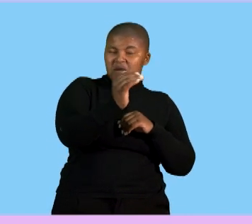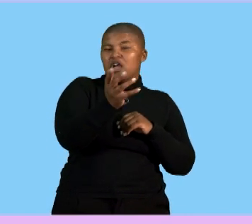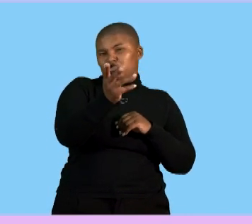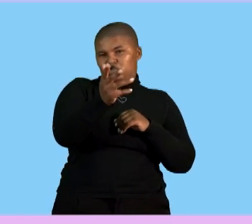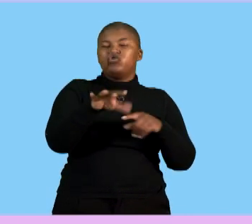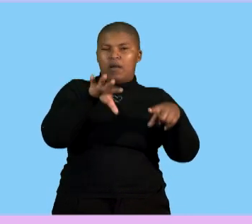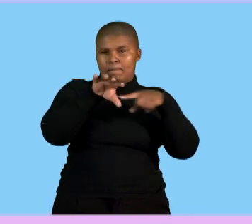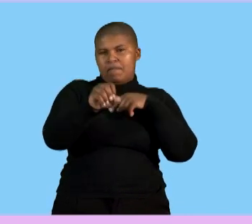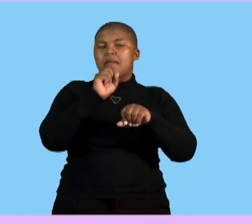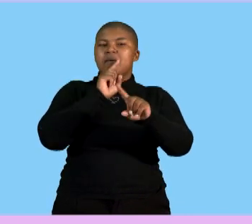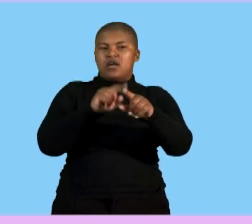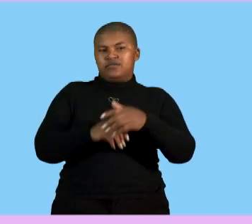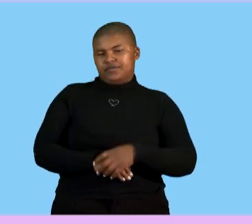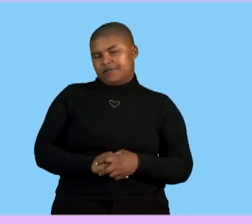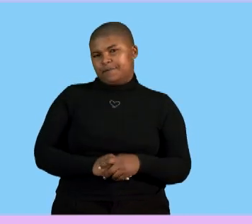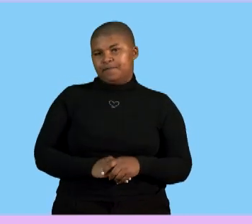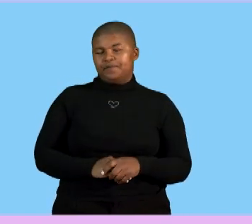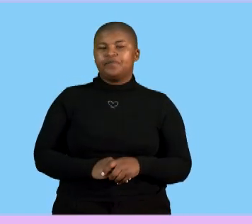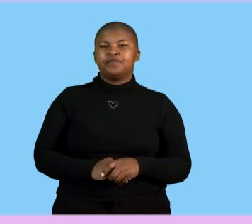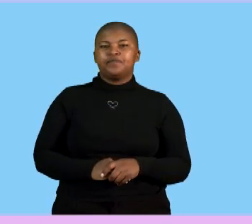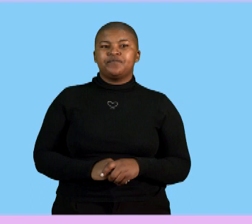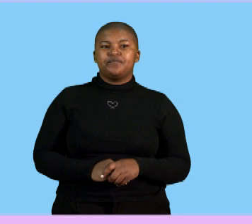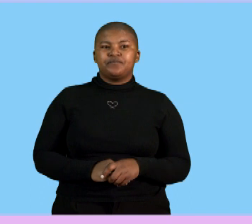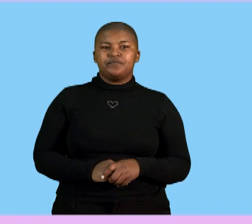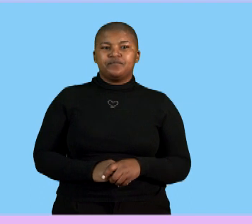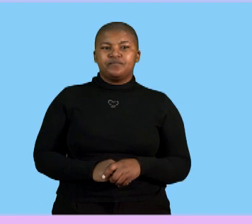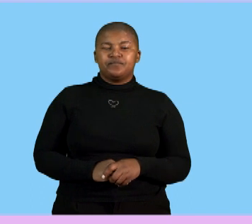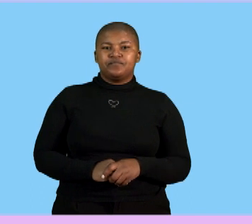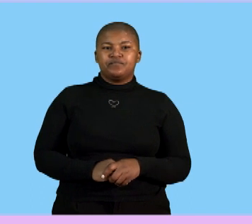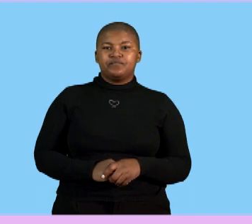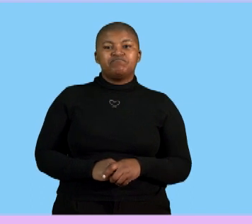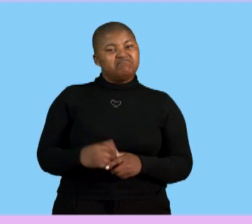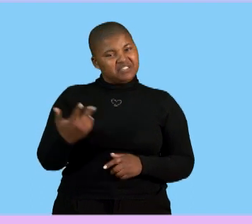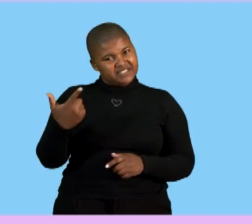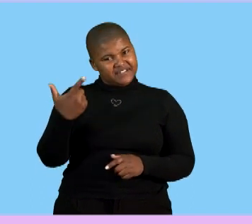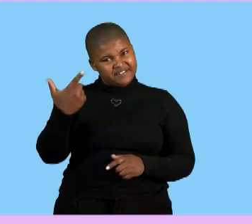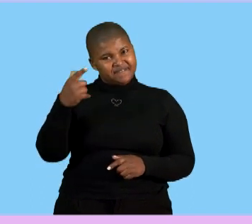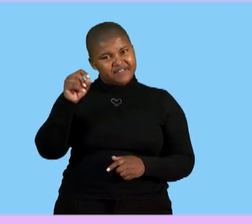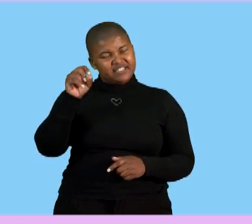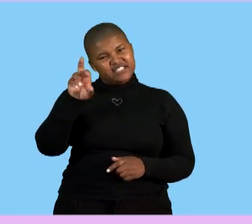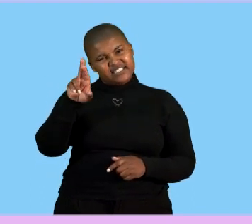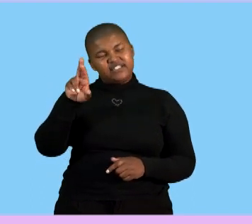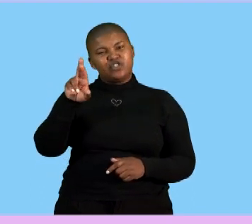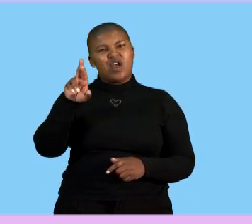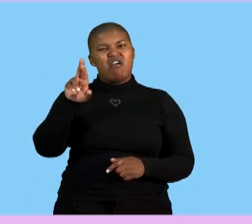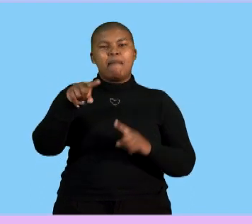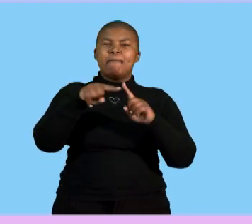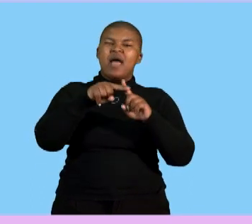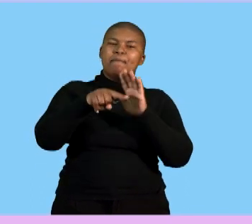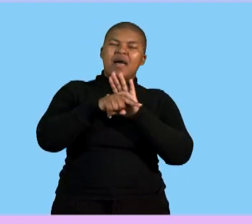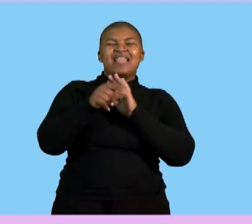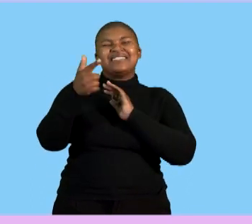the line and read from the y-axis, and then you'll say it's more or